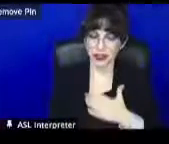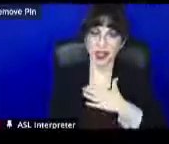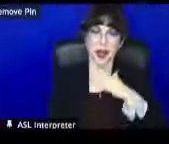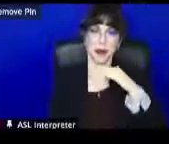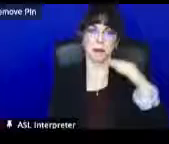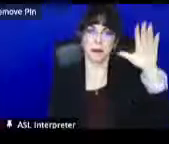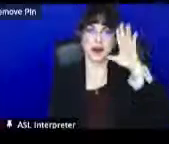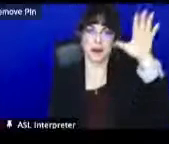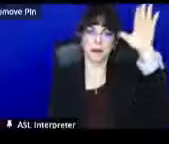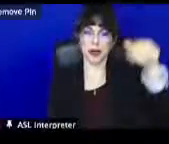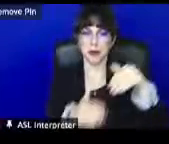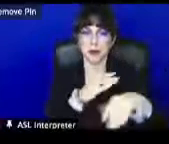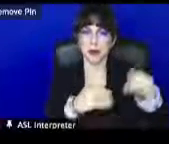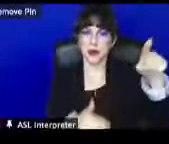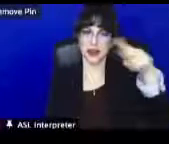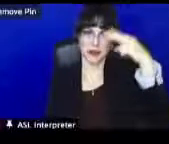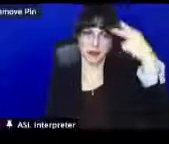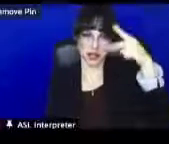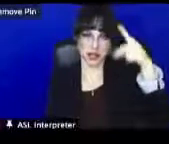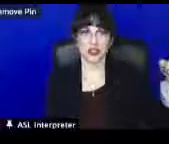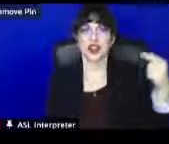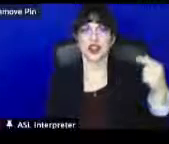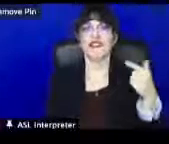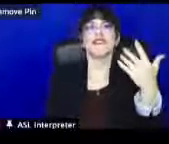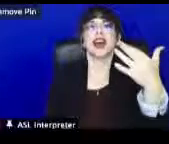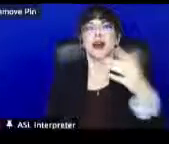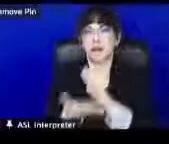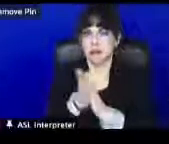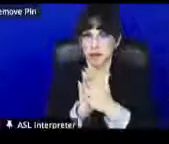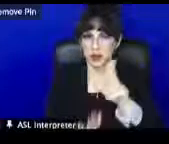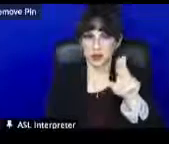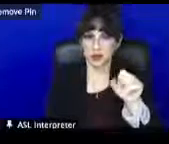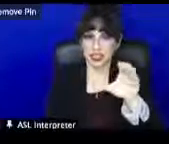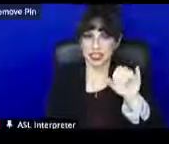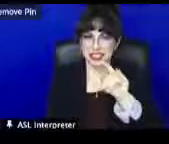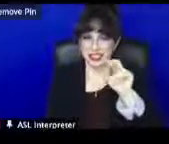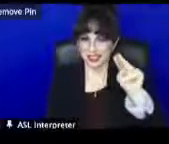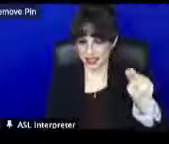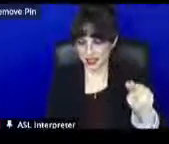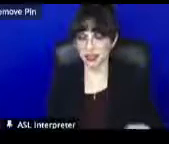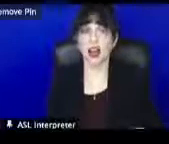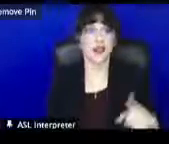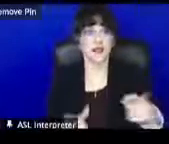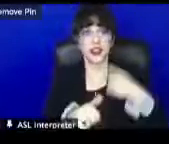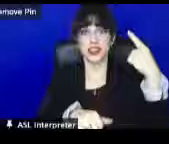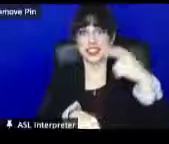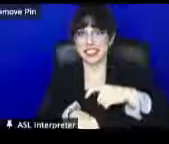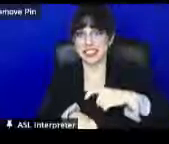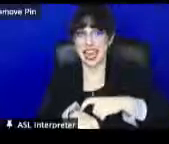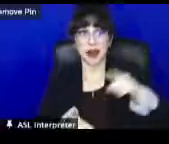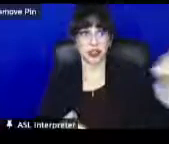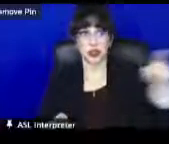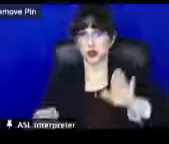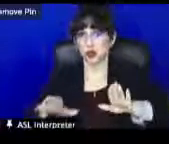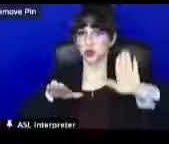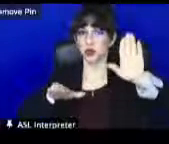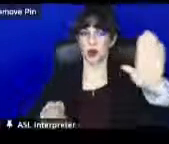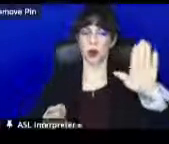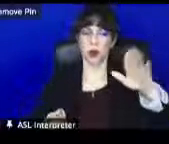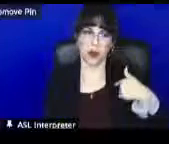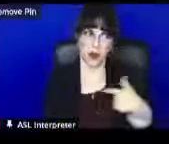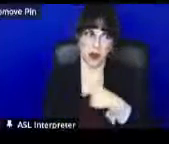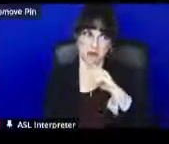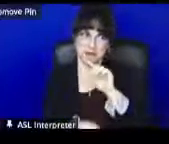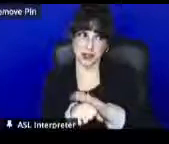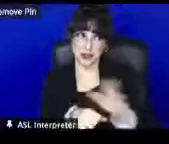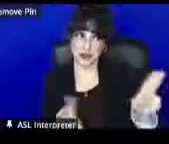Mexico, so she eventually became a citizen. And so after the first day she was sworn in, of course, we signed her up to make sure that she was registered to